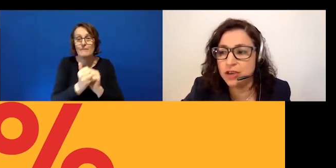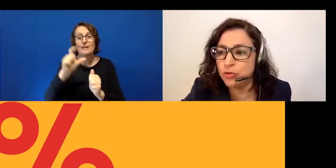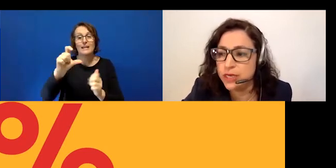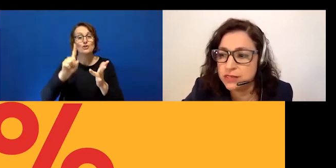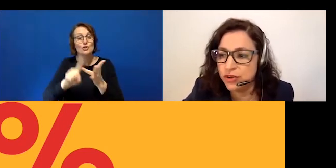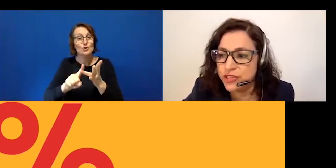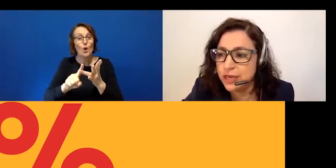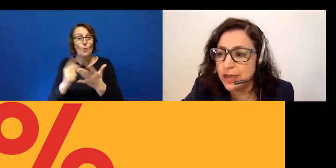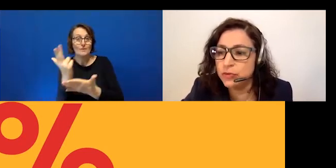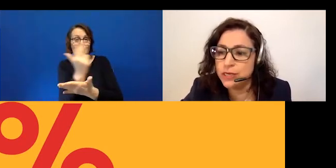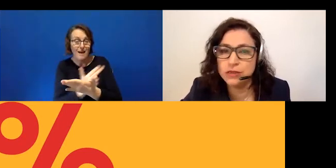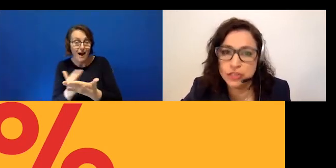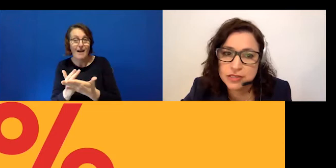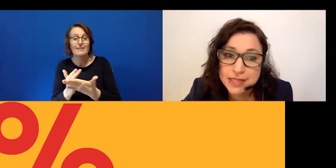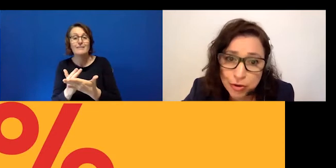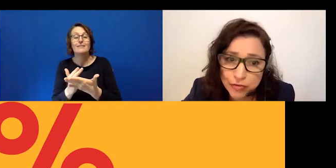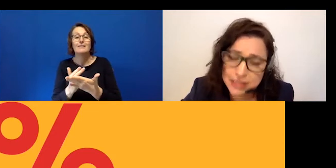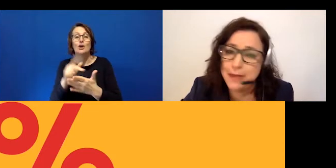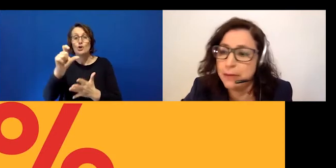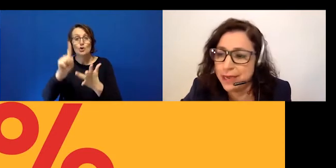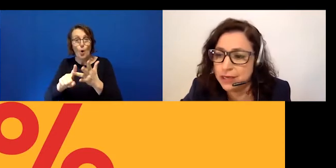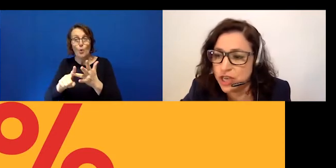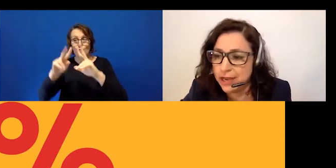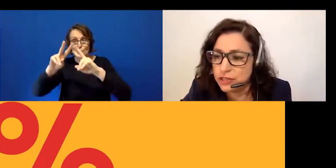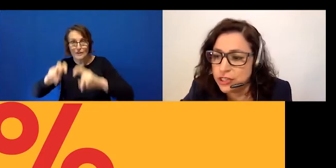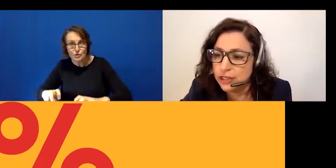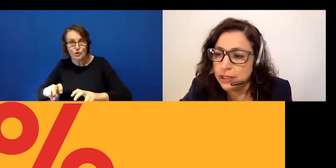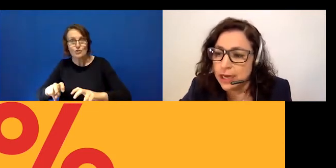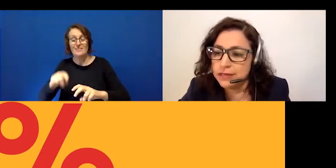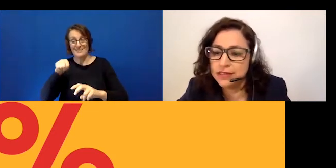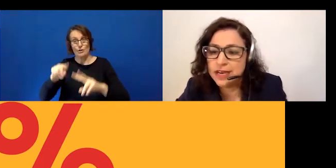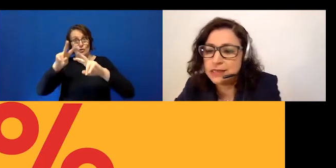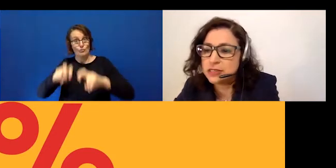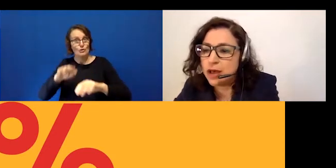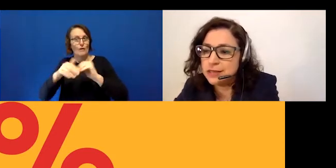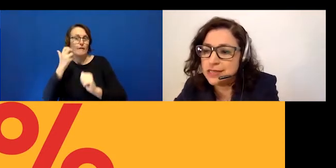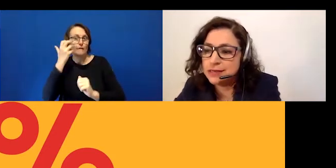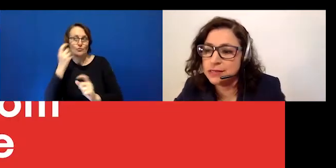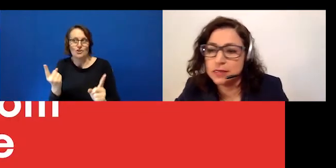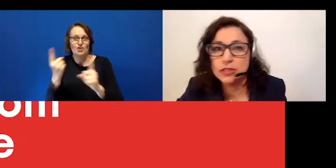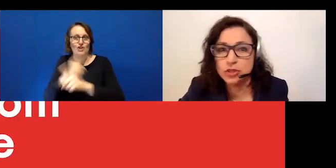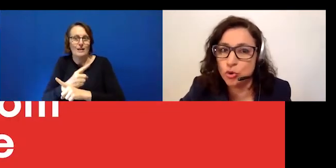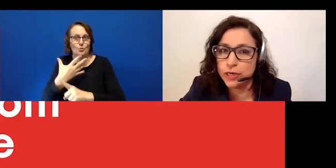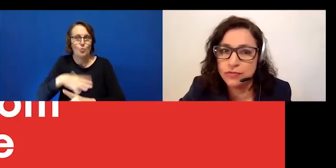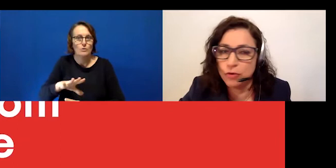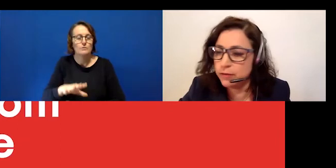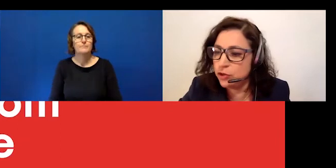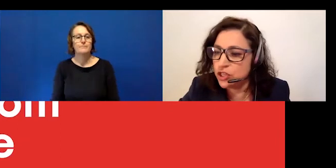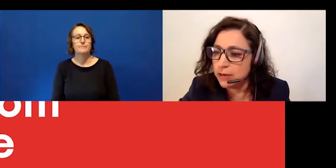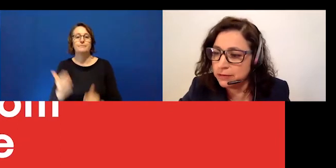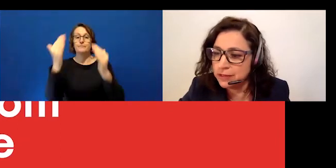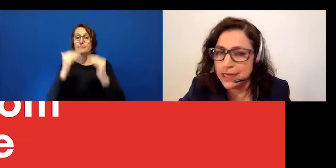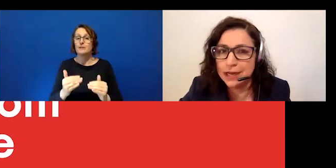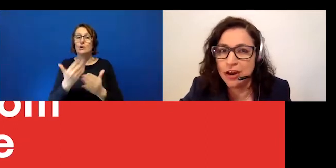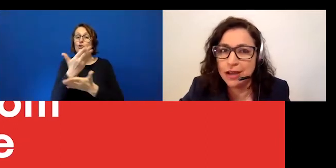it's co-research, and the research itself is about making change. The next slide says Stories from the